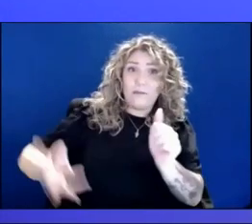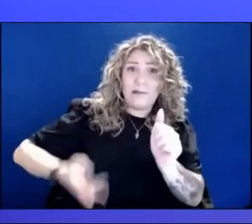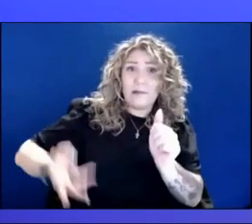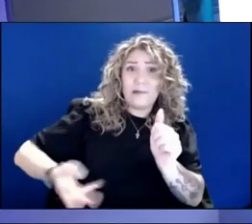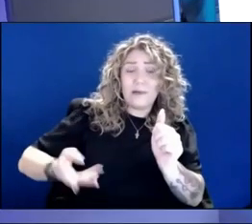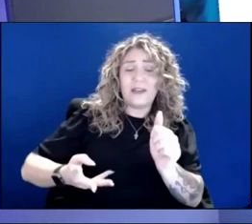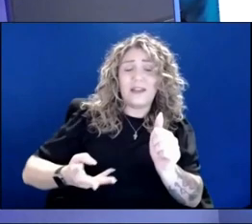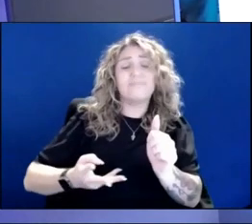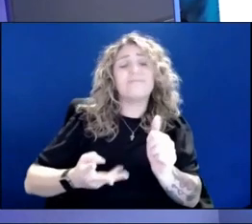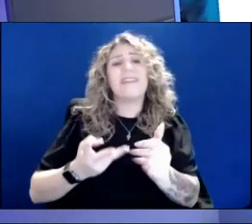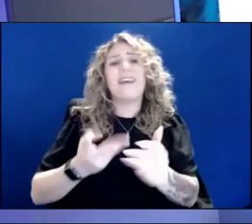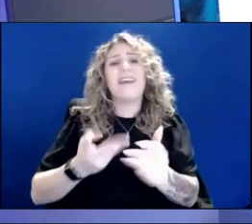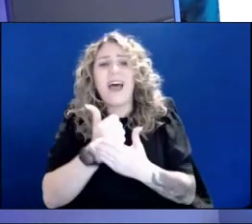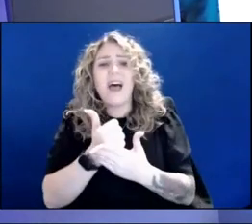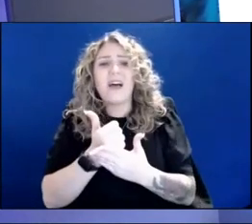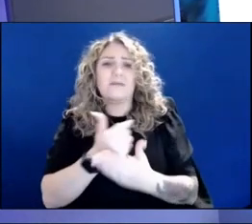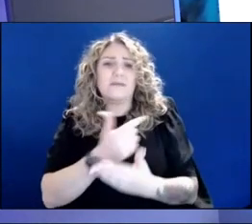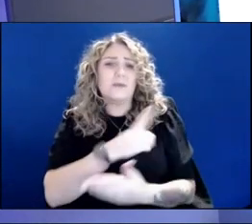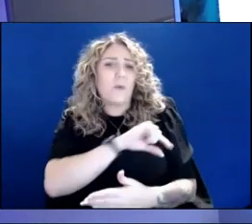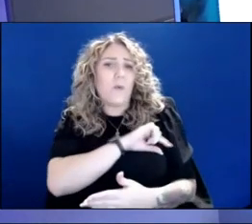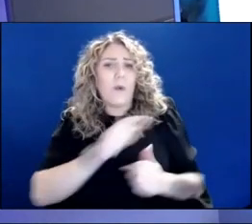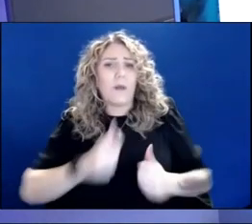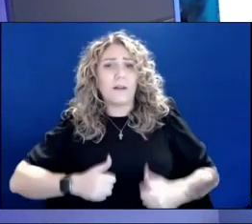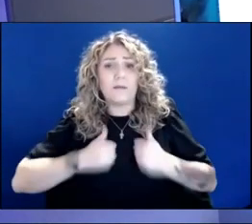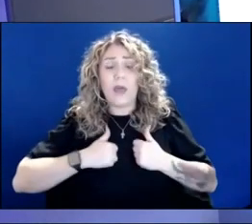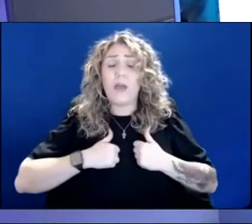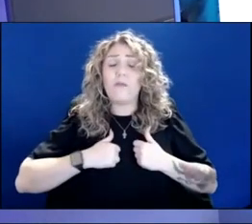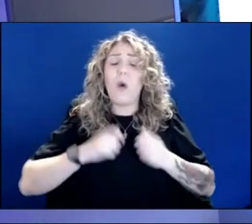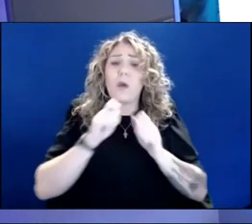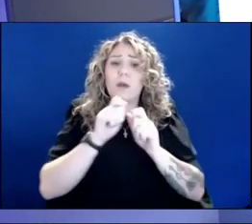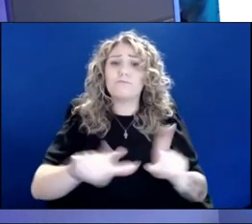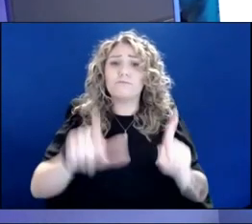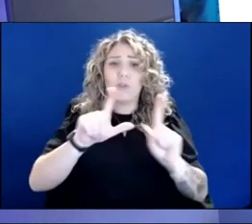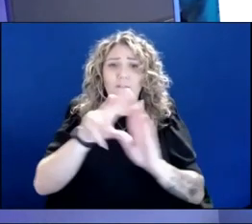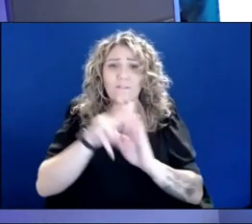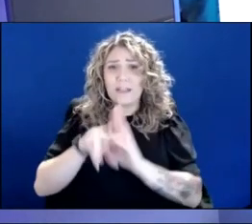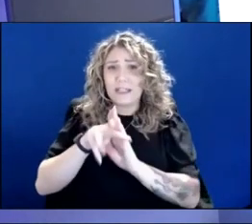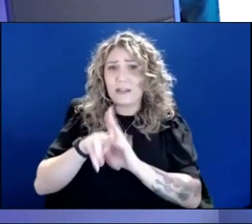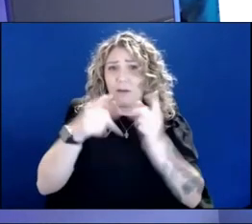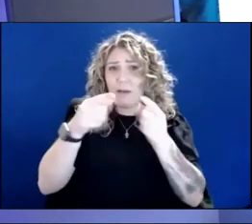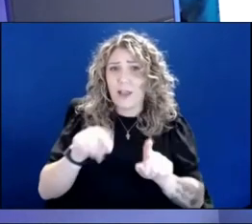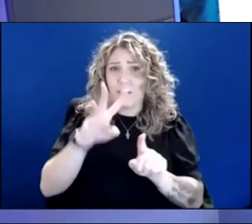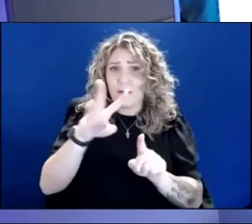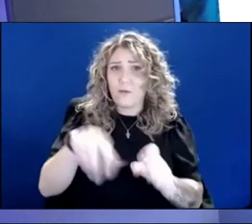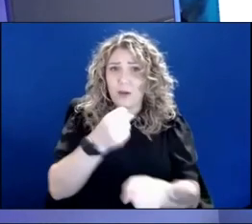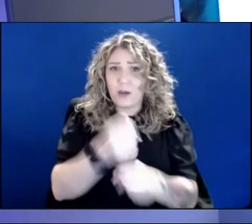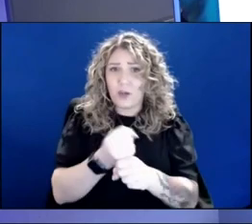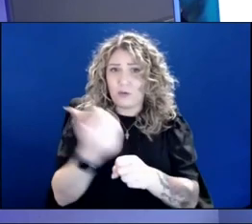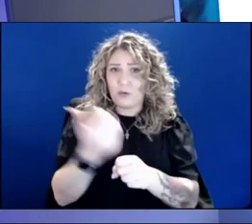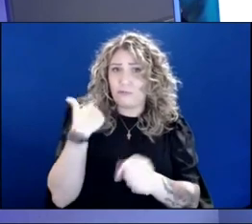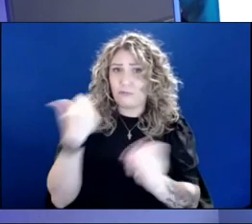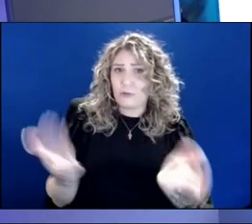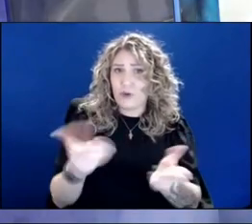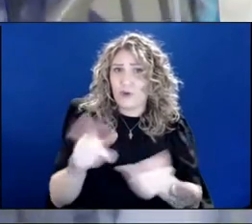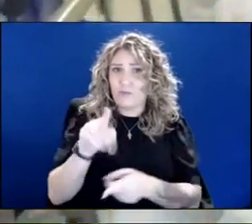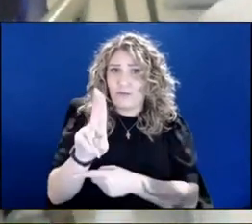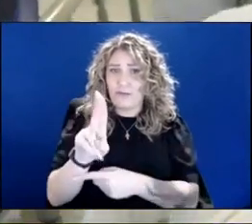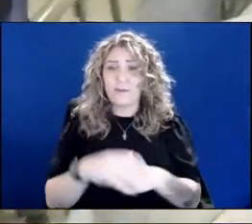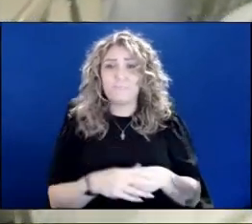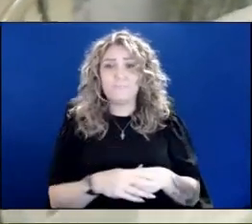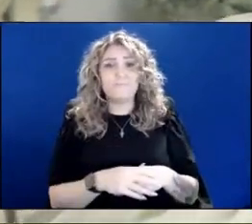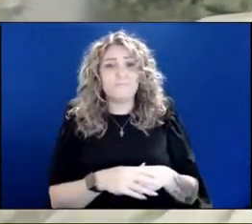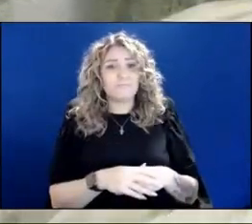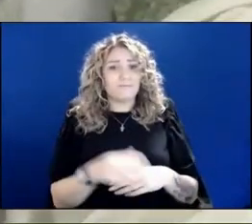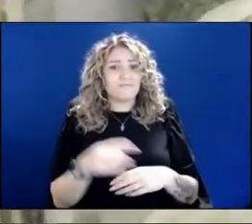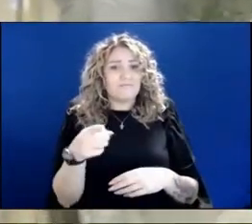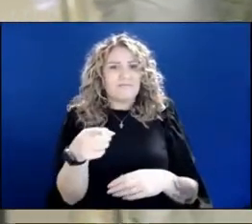life goes way down. I want to pull up some video, though, because this happened 4 years ago here at the health system. And Dr. Schmitt, let's go back in